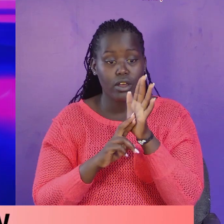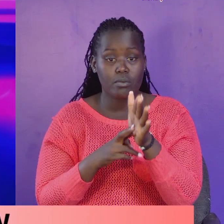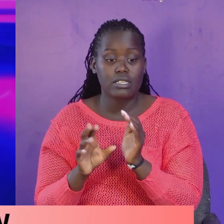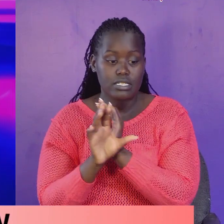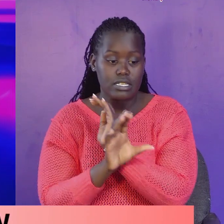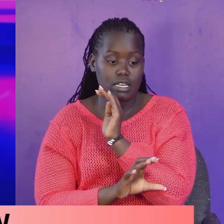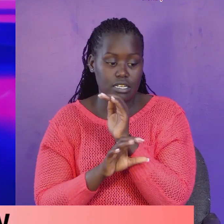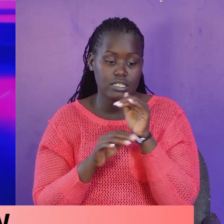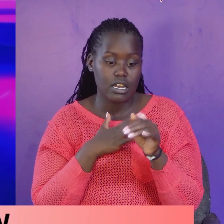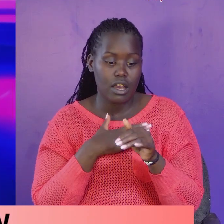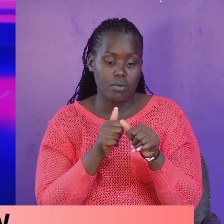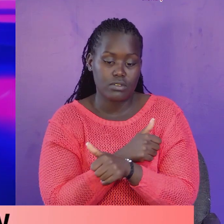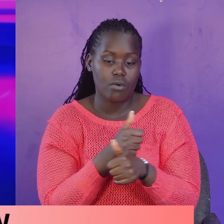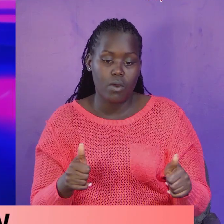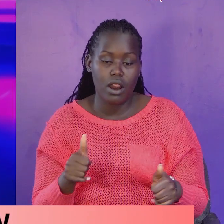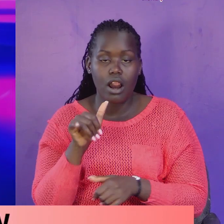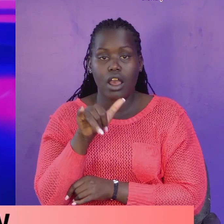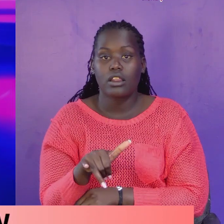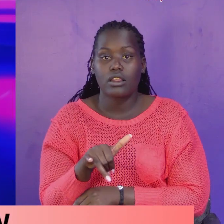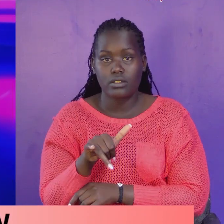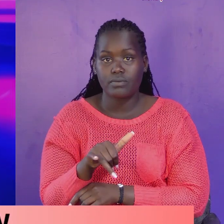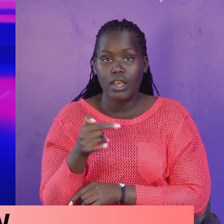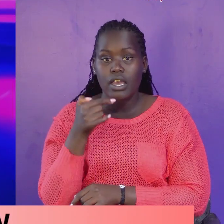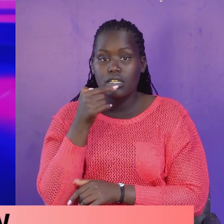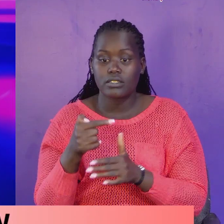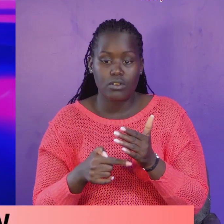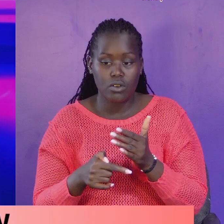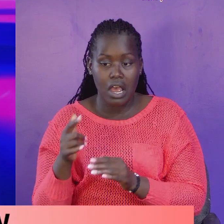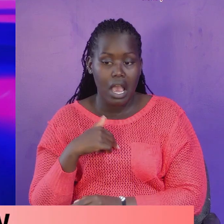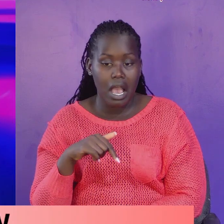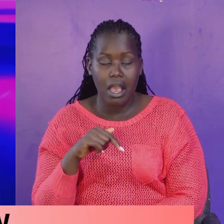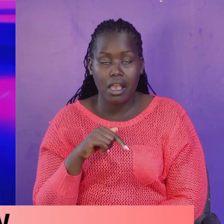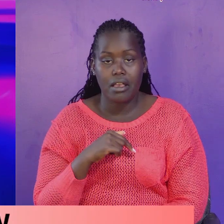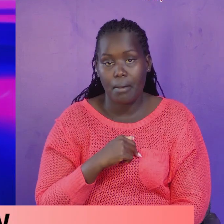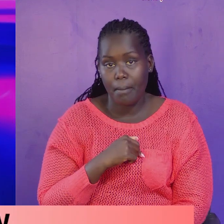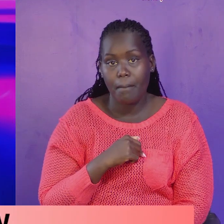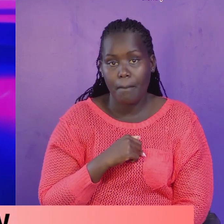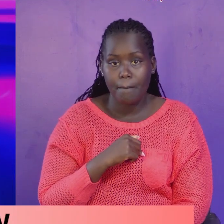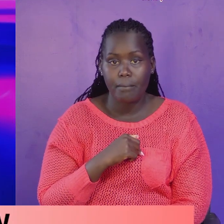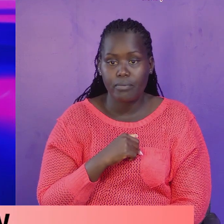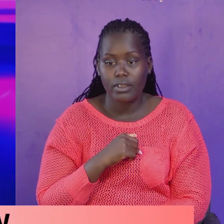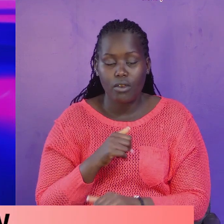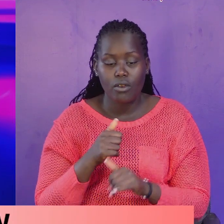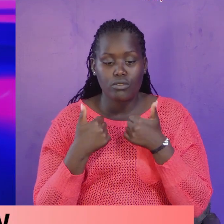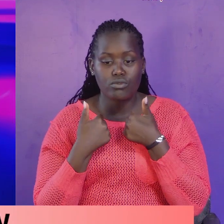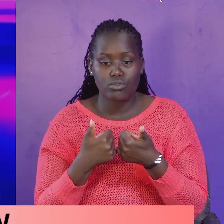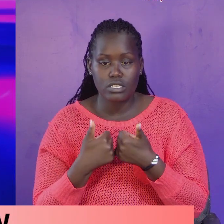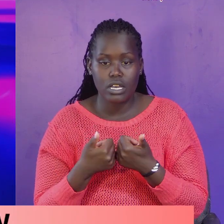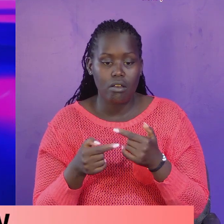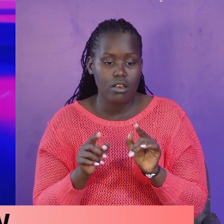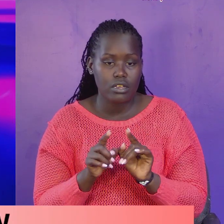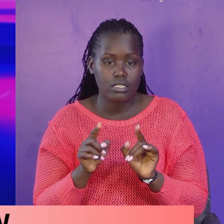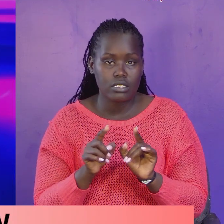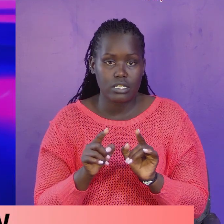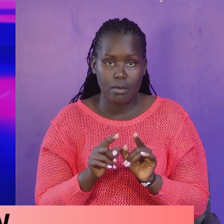so well, and that tells us we are on a very good note. Even in the